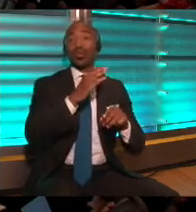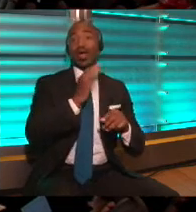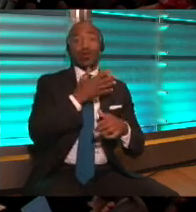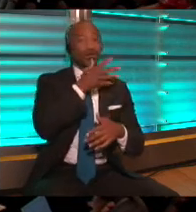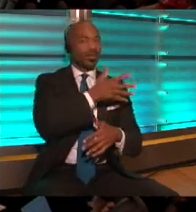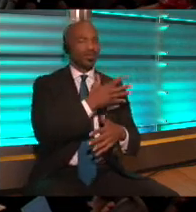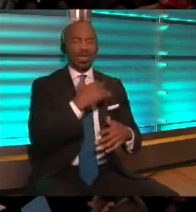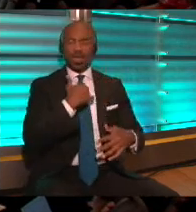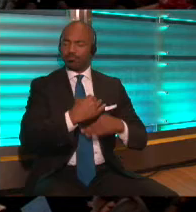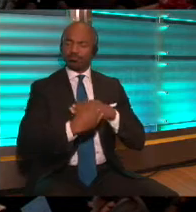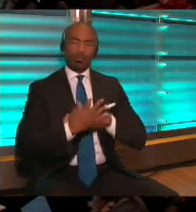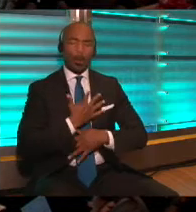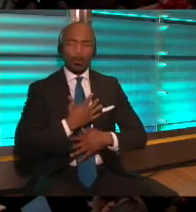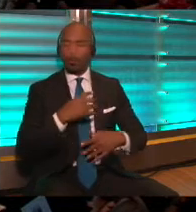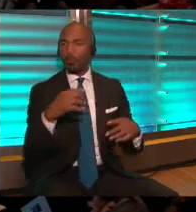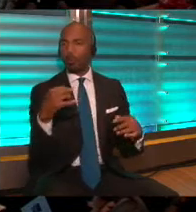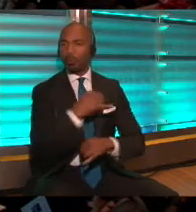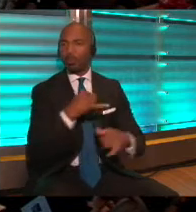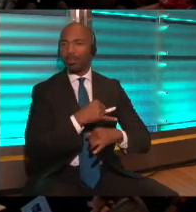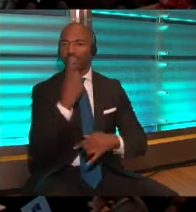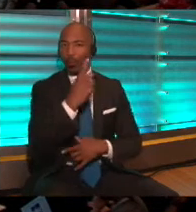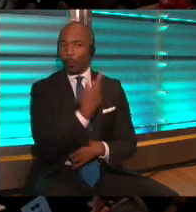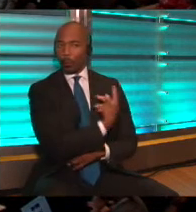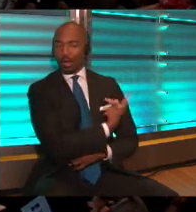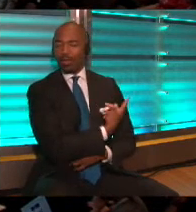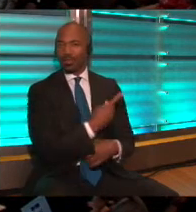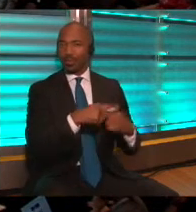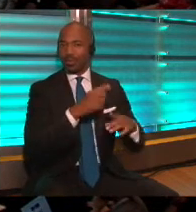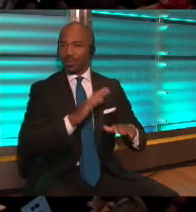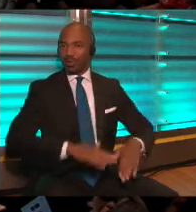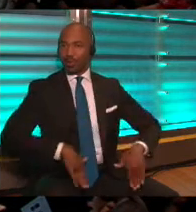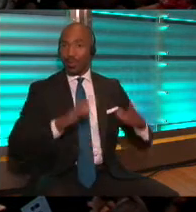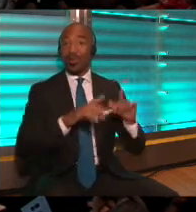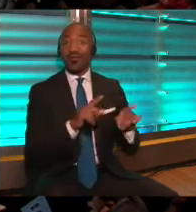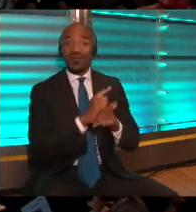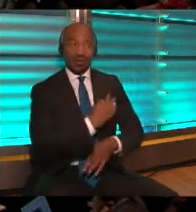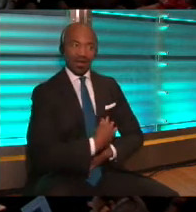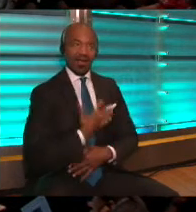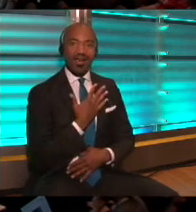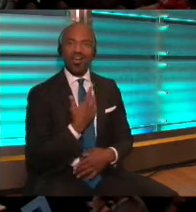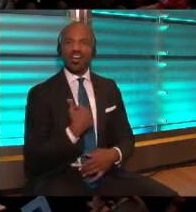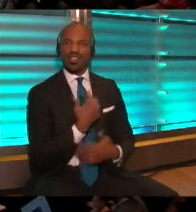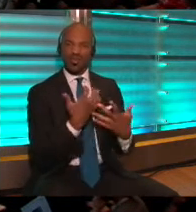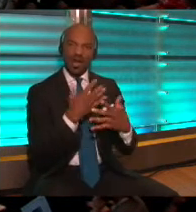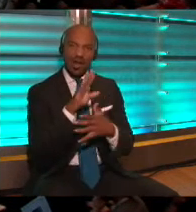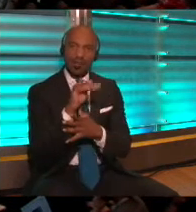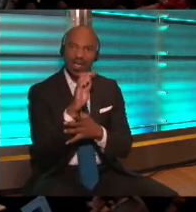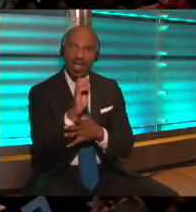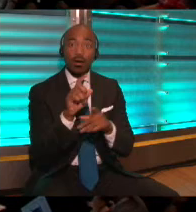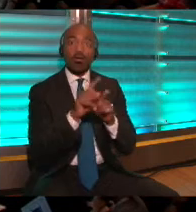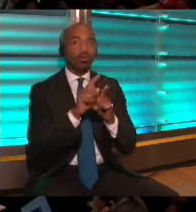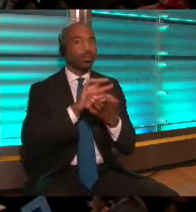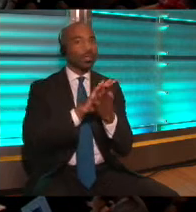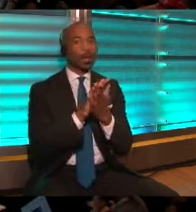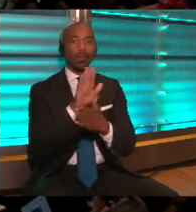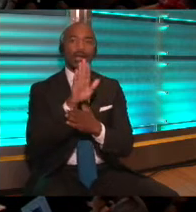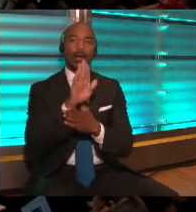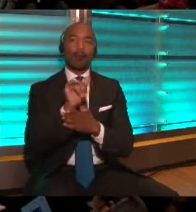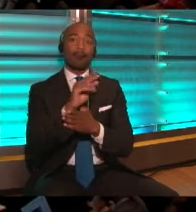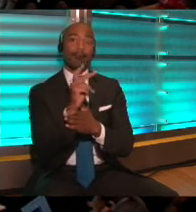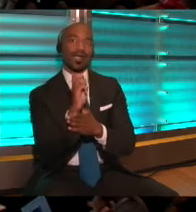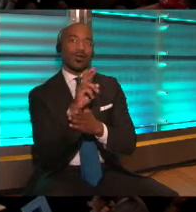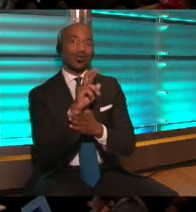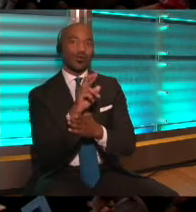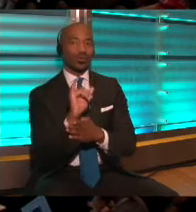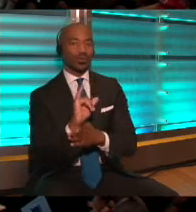huge influence on us as children and inspired us to bake and want to be bakers. But our